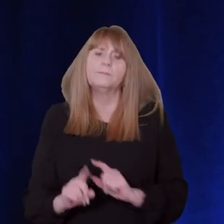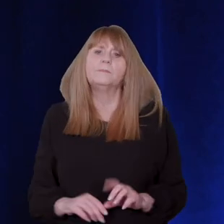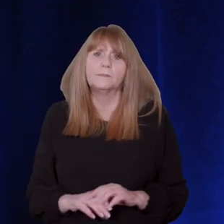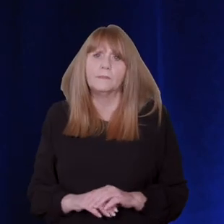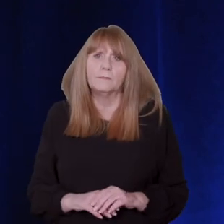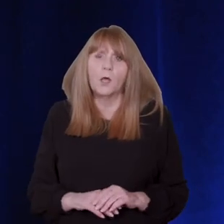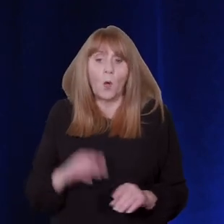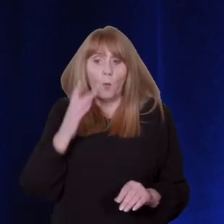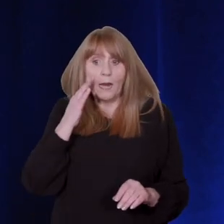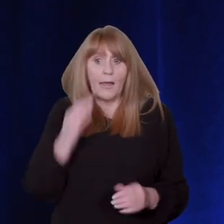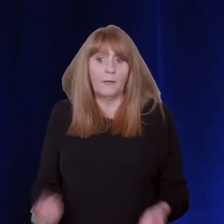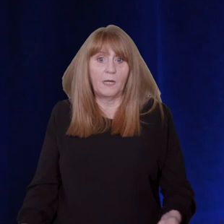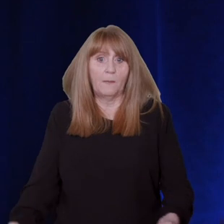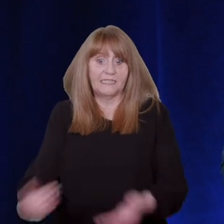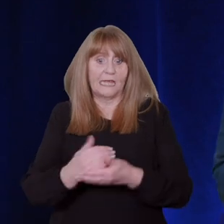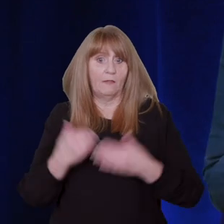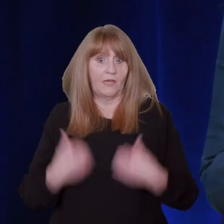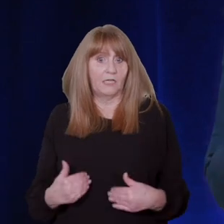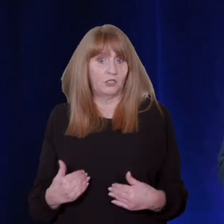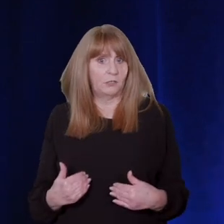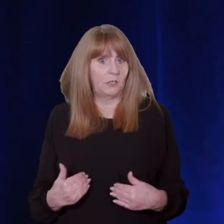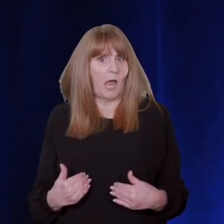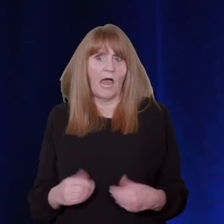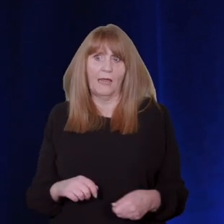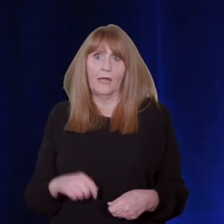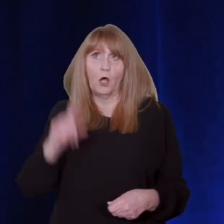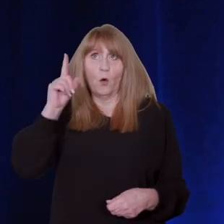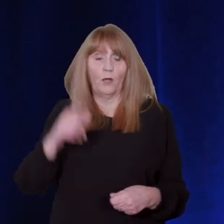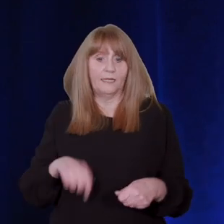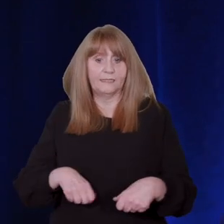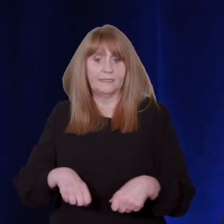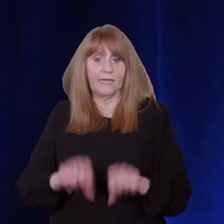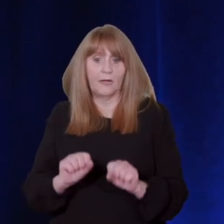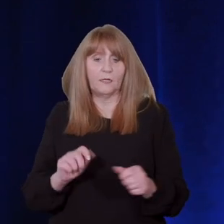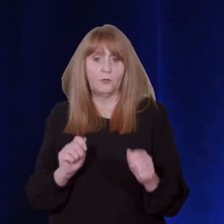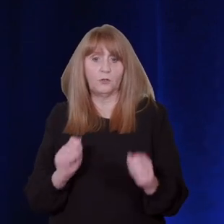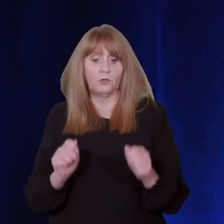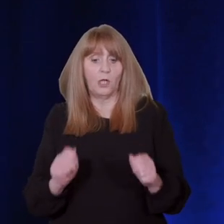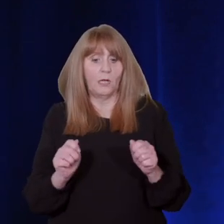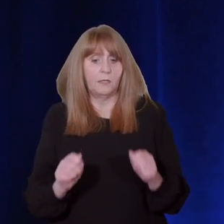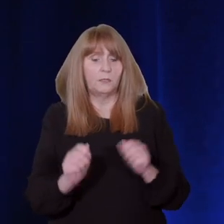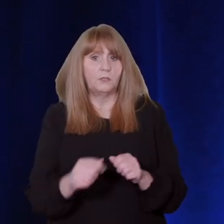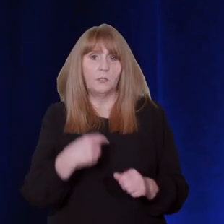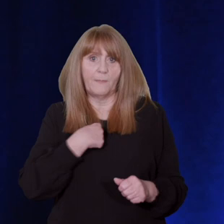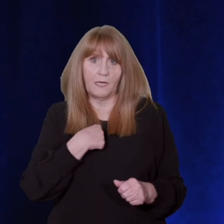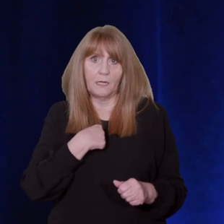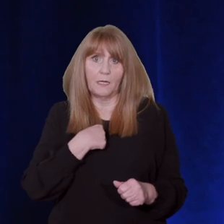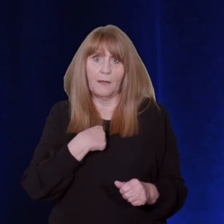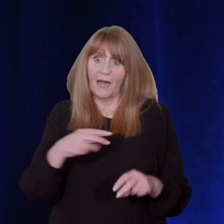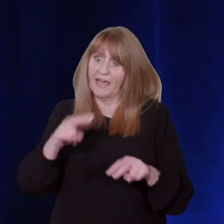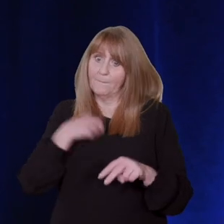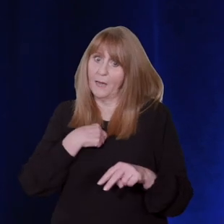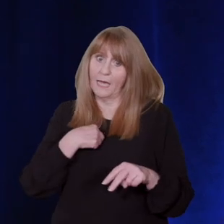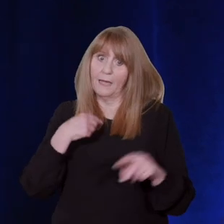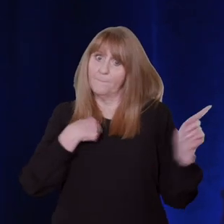change, he could not get away from the difference. And that was one of the major things that caused him to reach for salvation for himself,